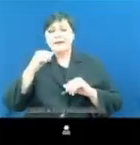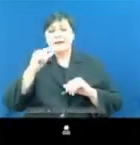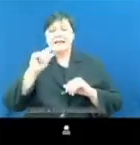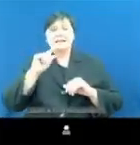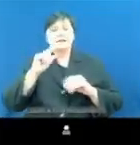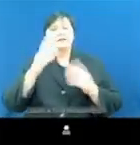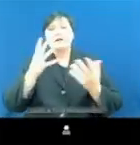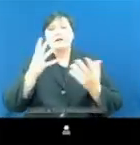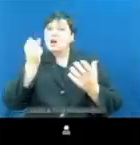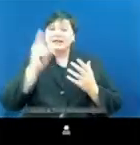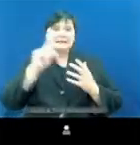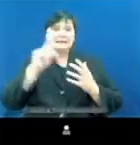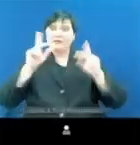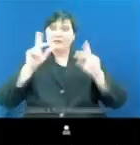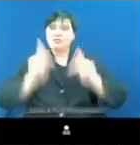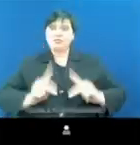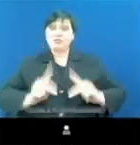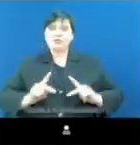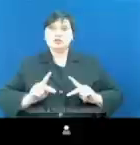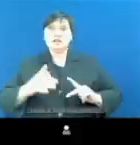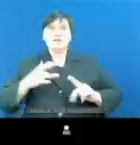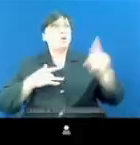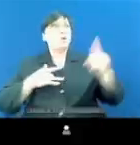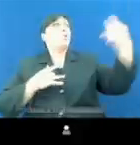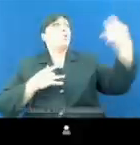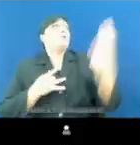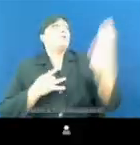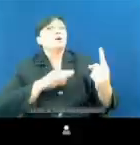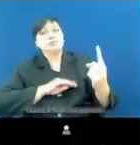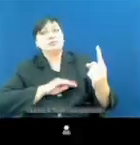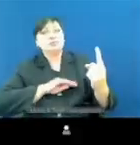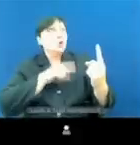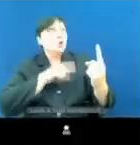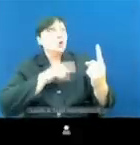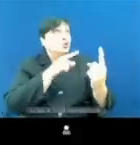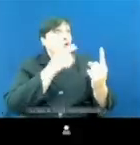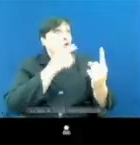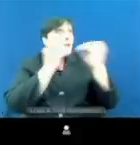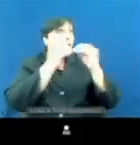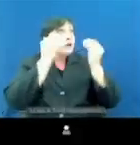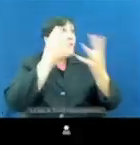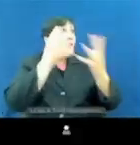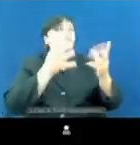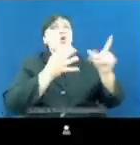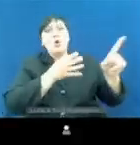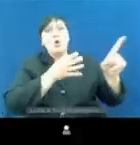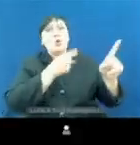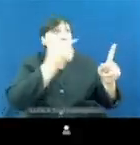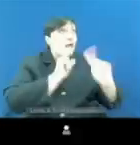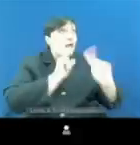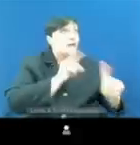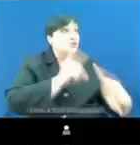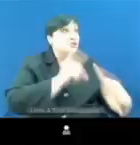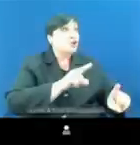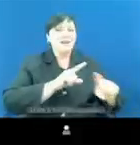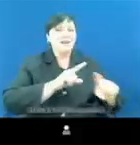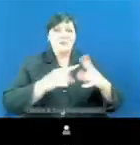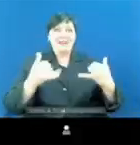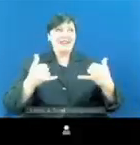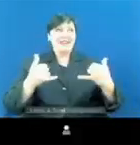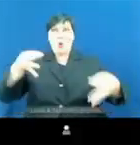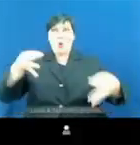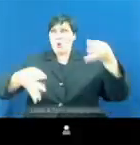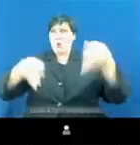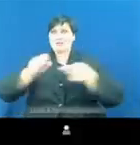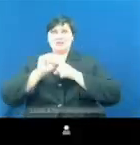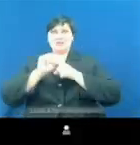more information, you know the answer. But now we're in court, and you're a legal interpreter, and you've taken a test in it, and you really need